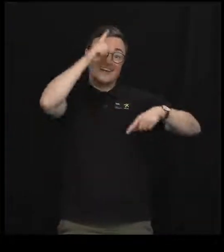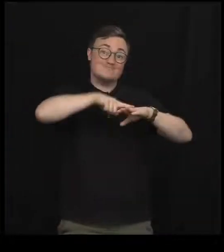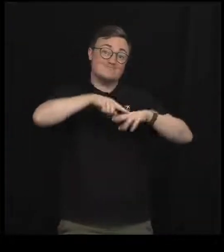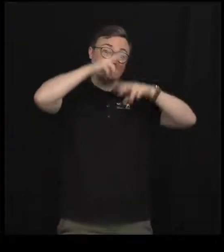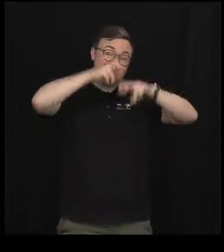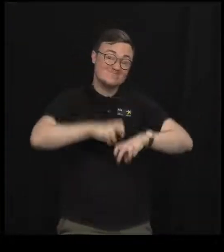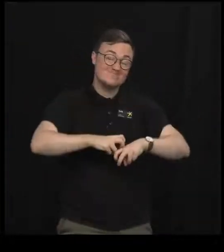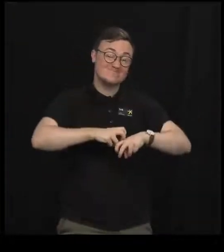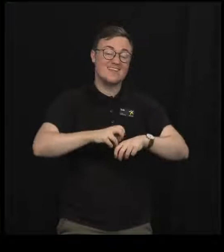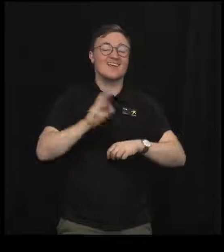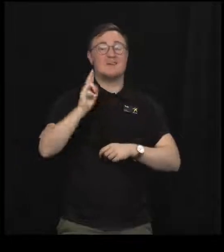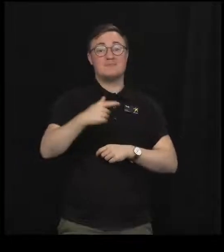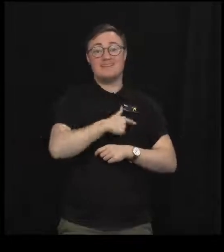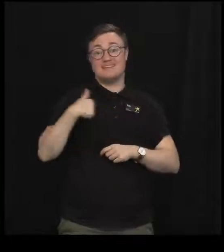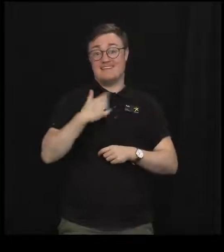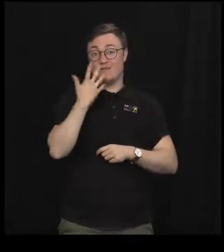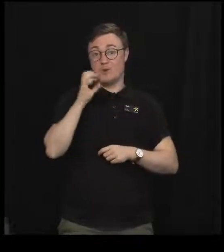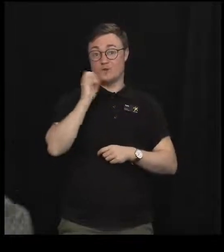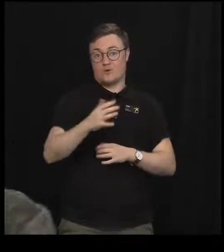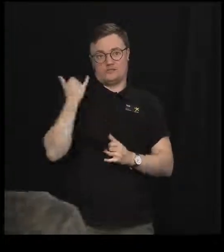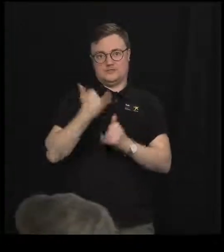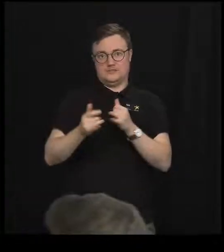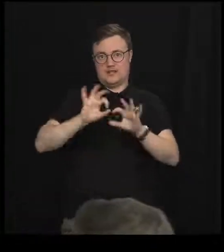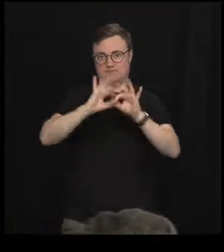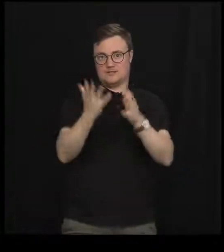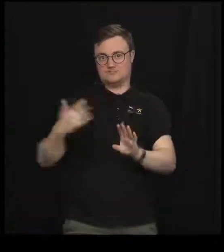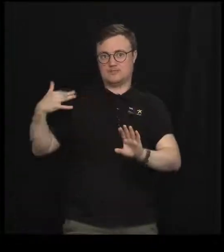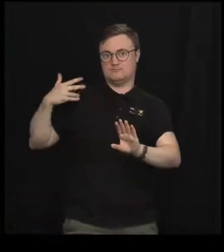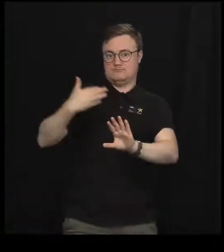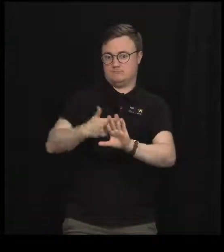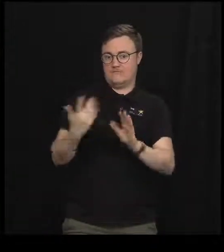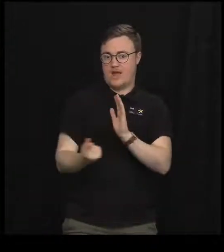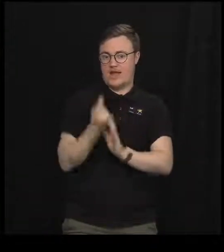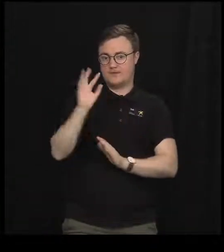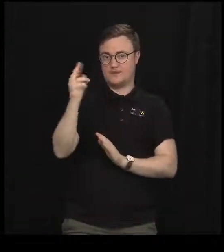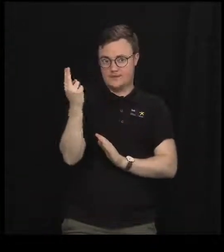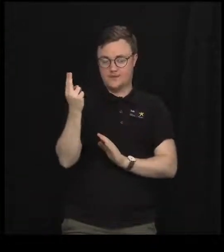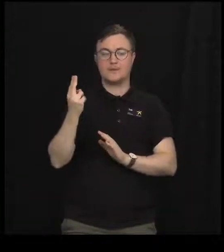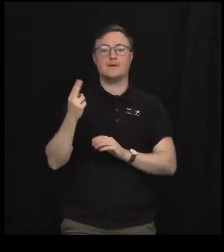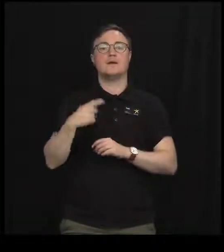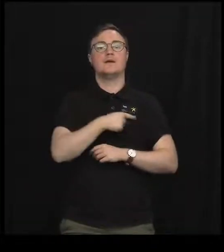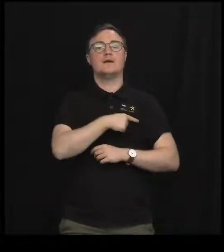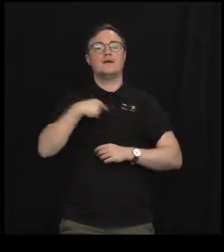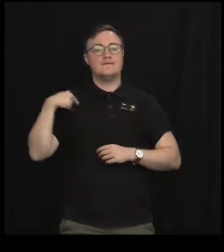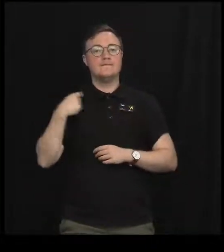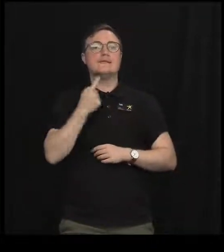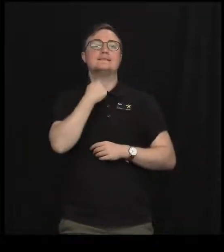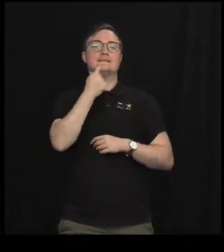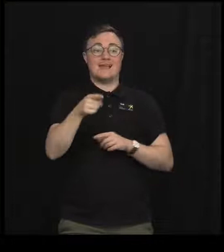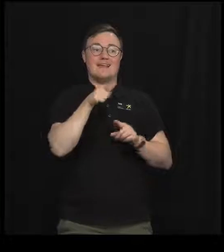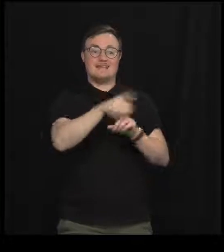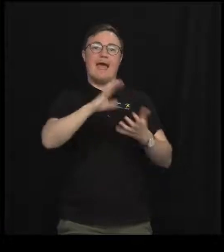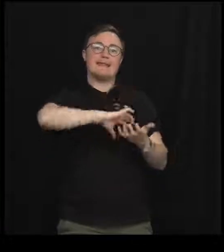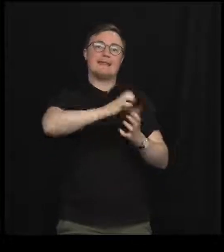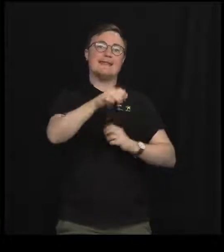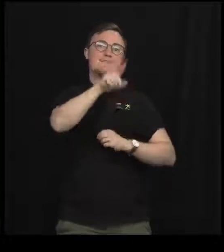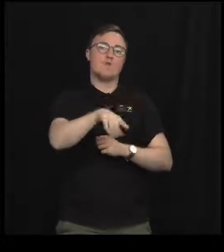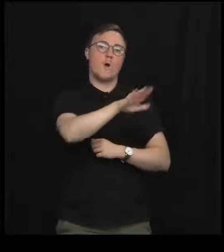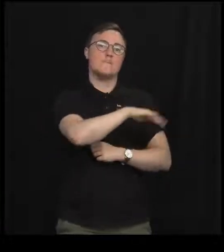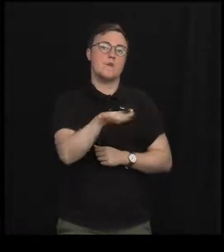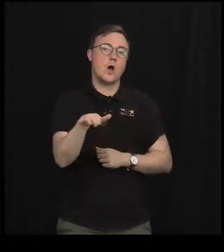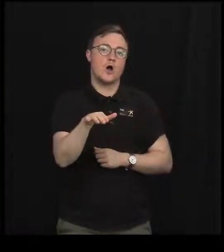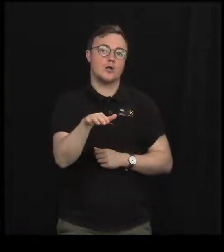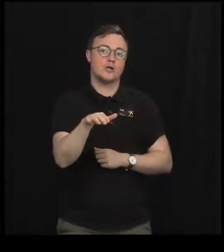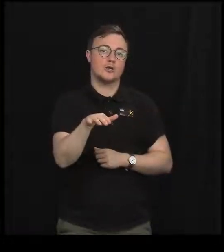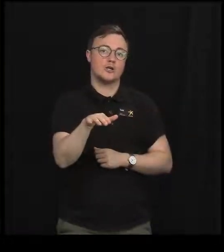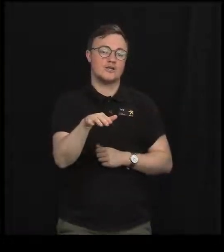we talk about the latest pandemic and the impact on children, we label that, we frame it as a crisis for children. Of course, the